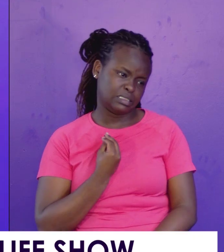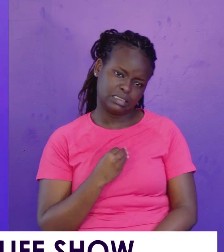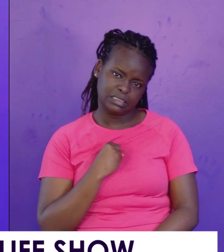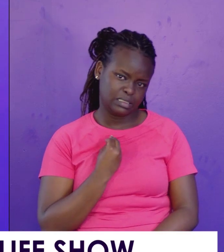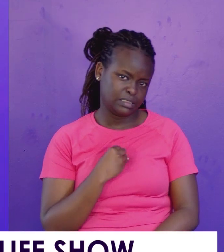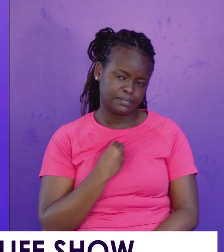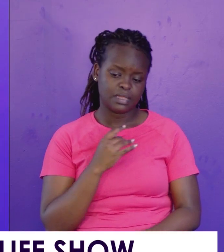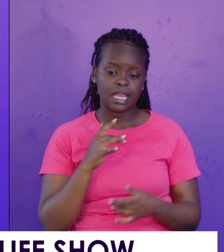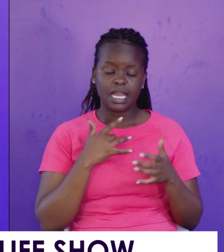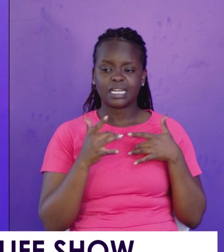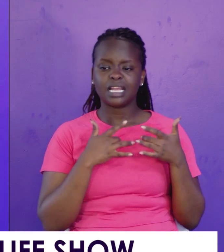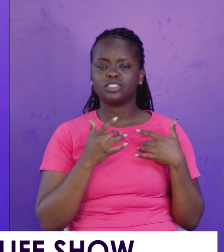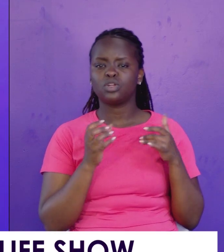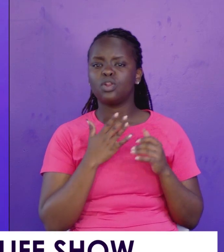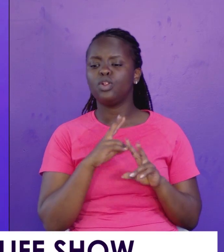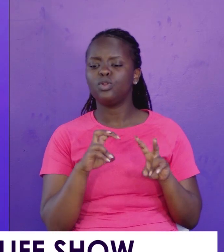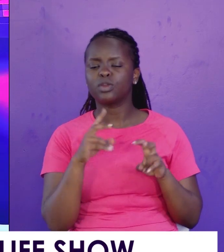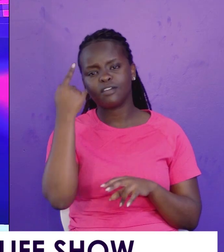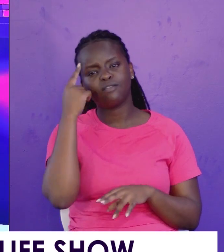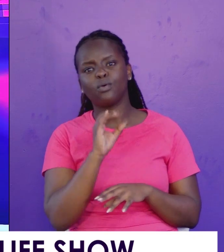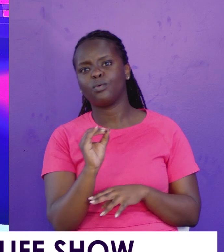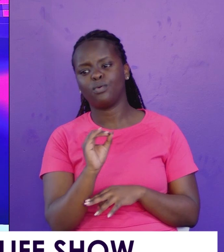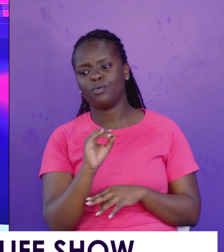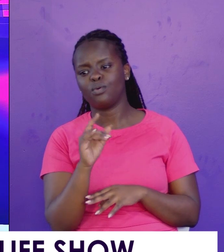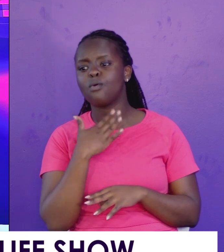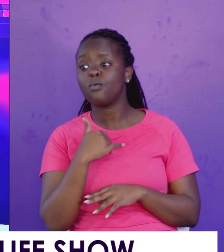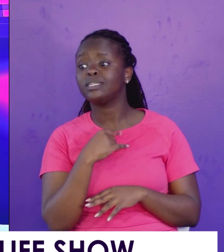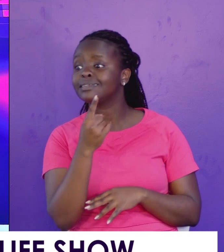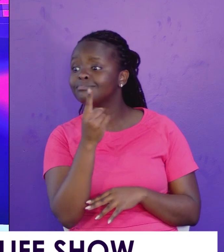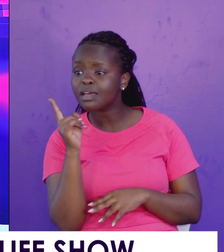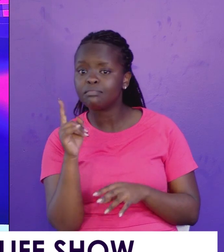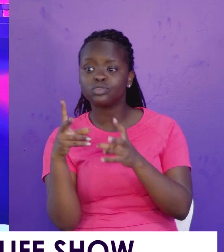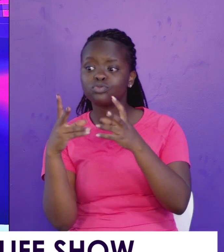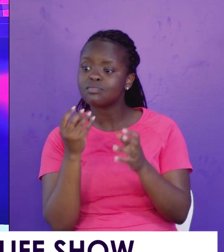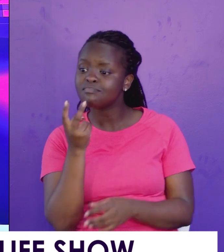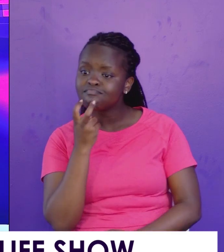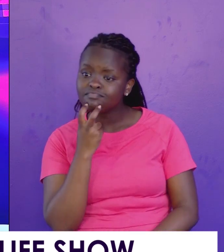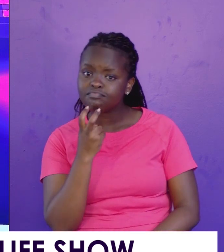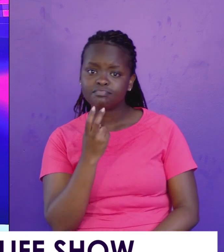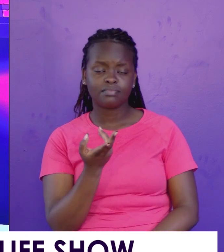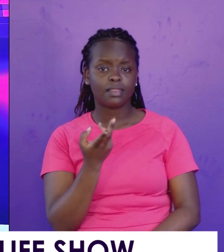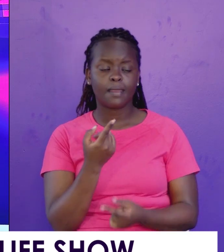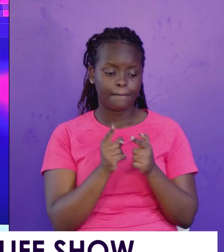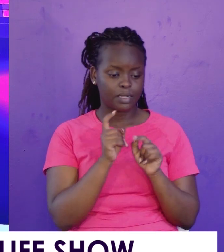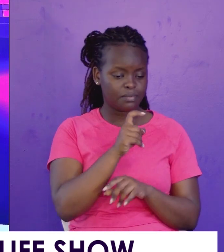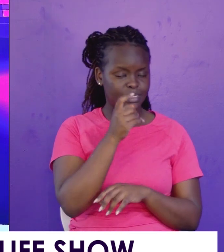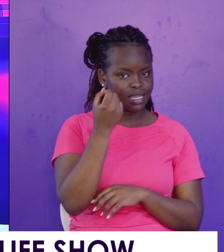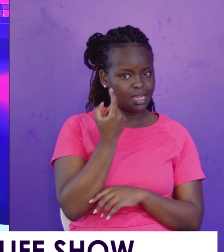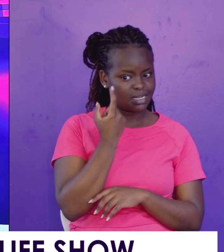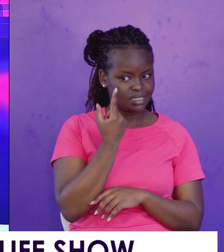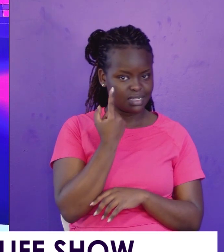You're looking for. I wanted them to laugh. But this is what it is. Yes. You must understand that reactions can shock